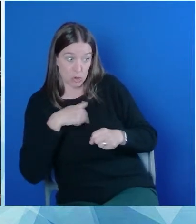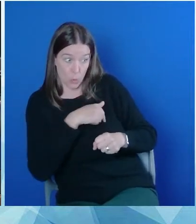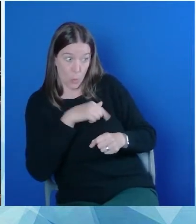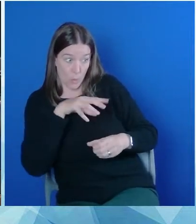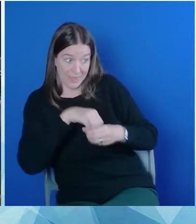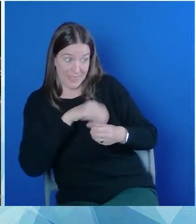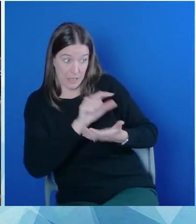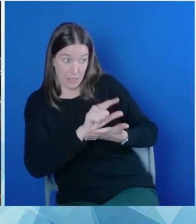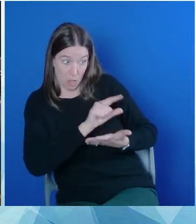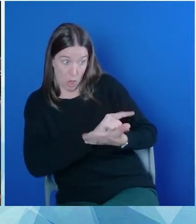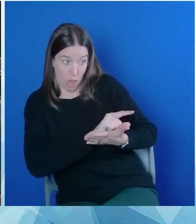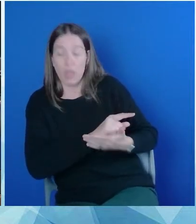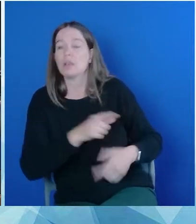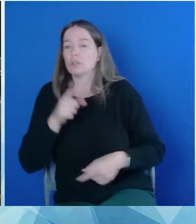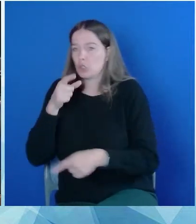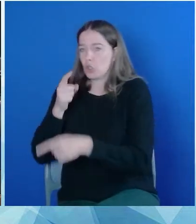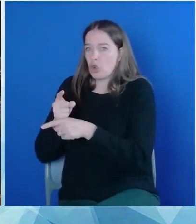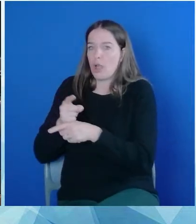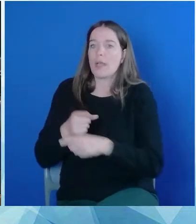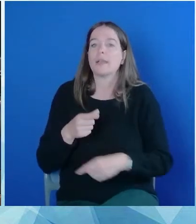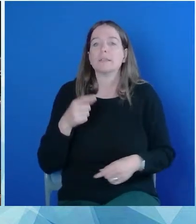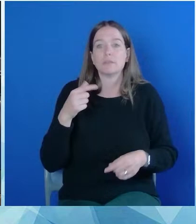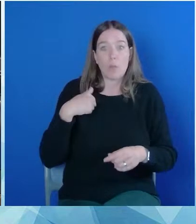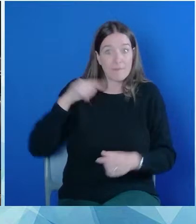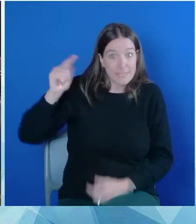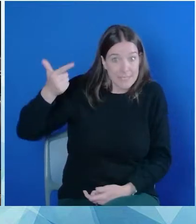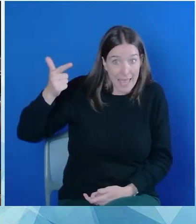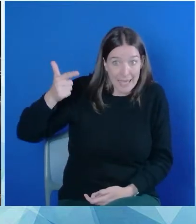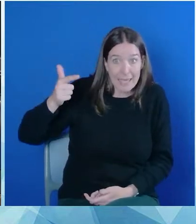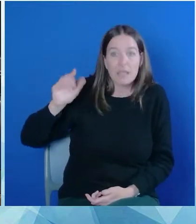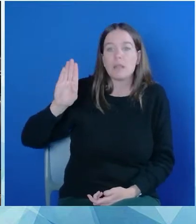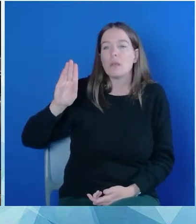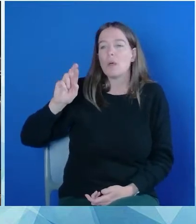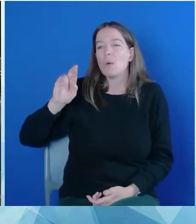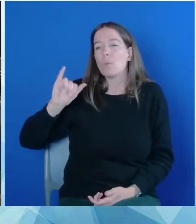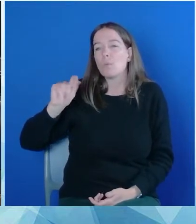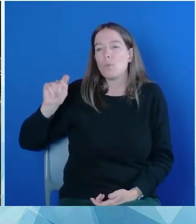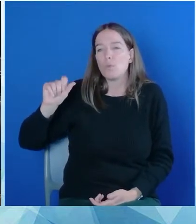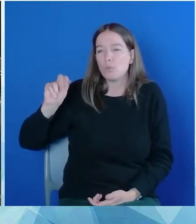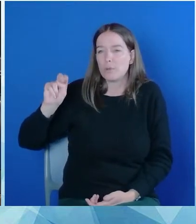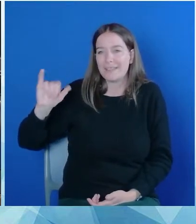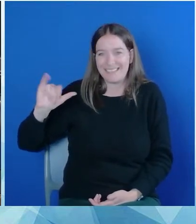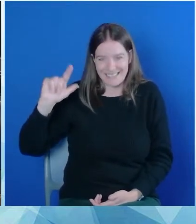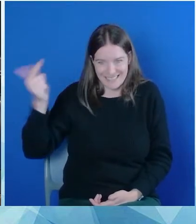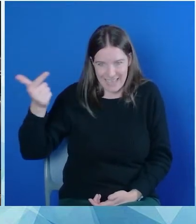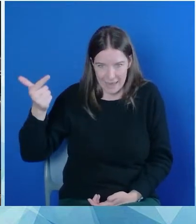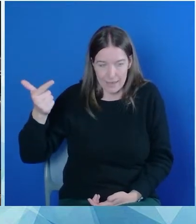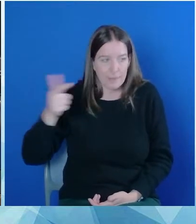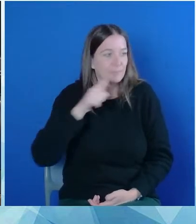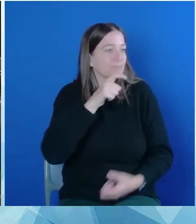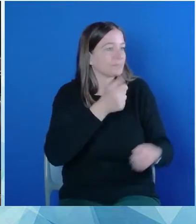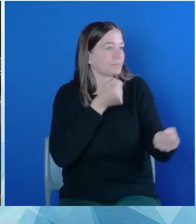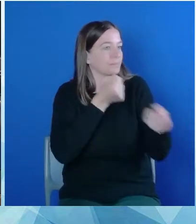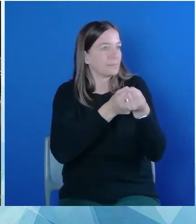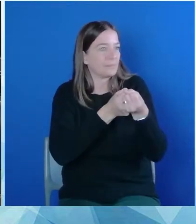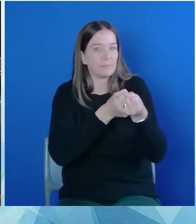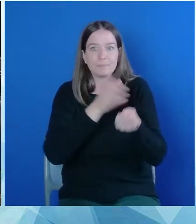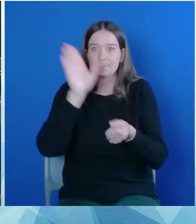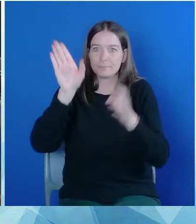Do I have a second? I'll second. All those in favor say aye. Aye. Aye.